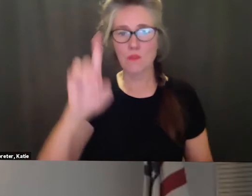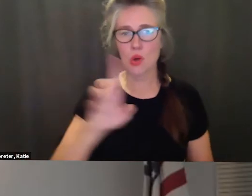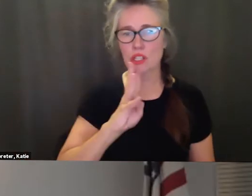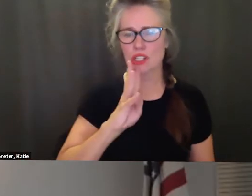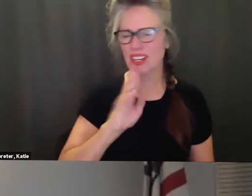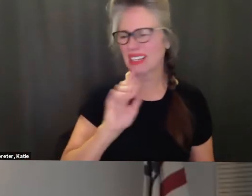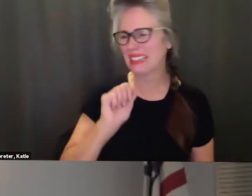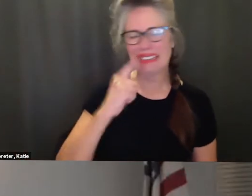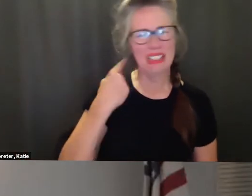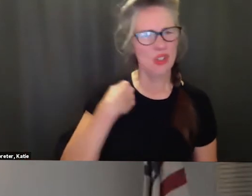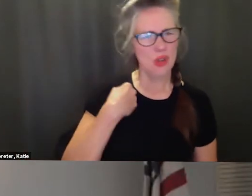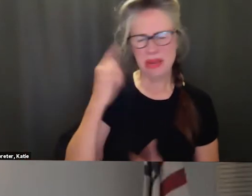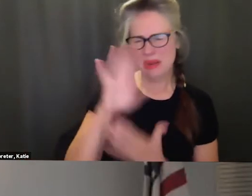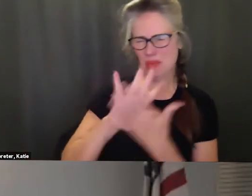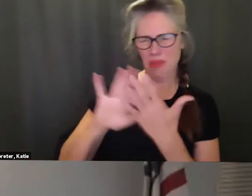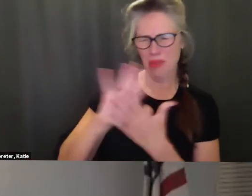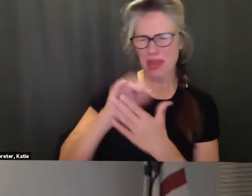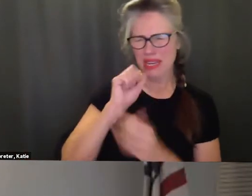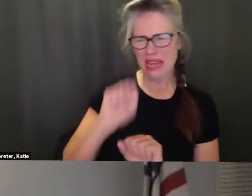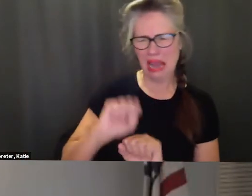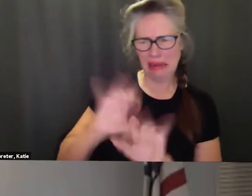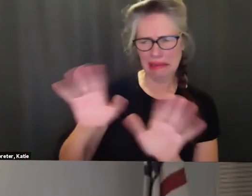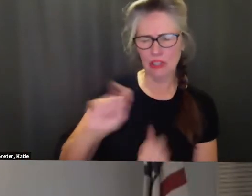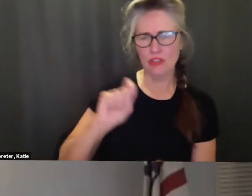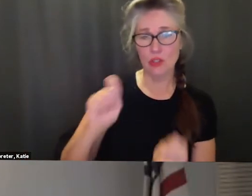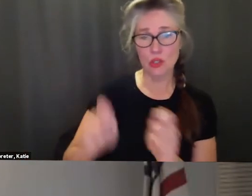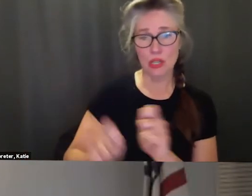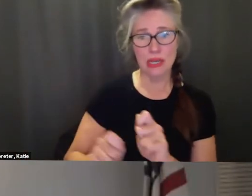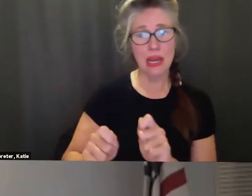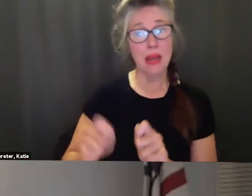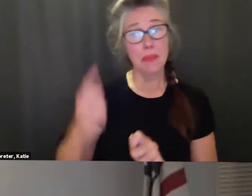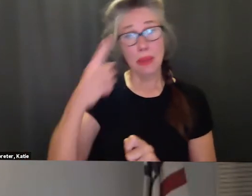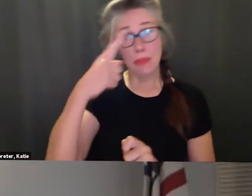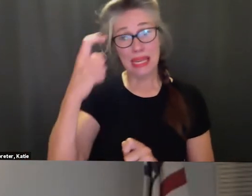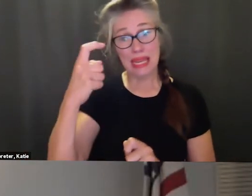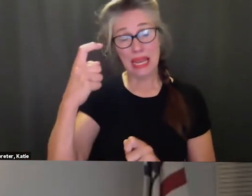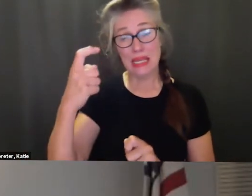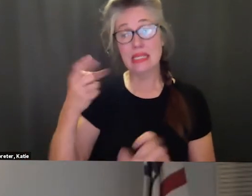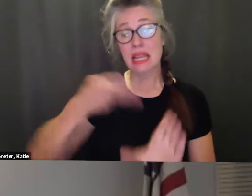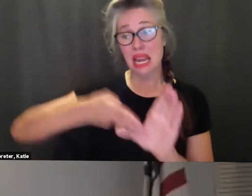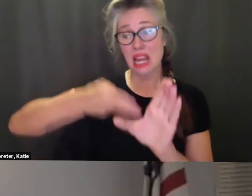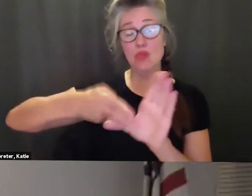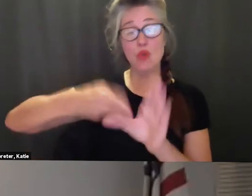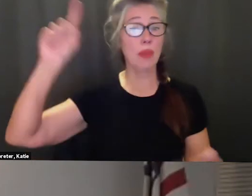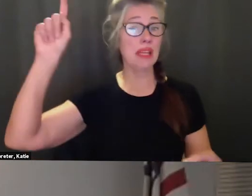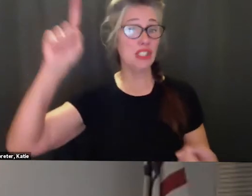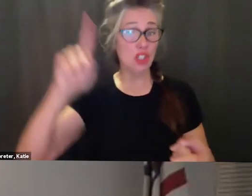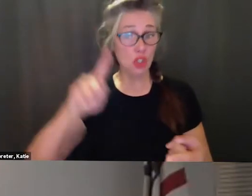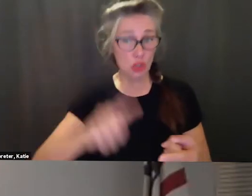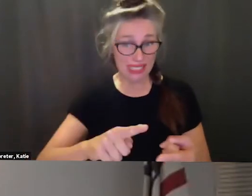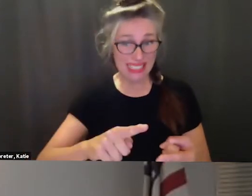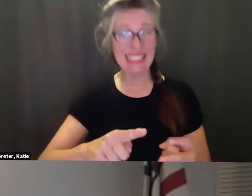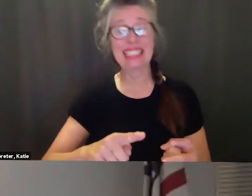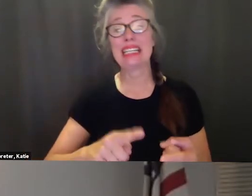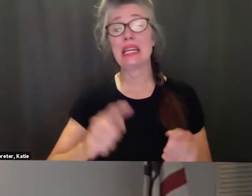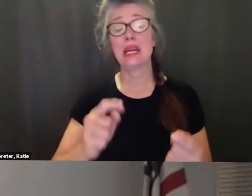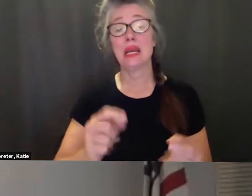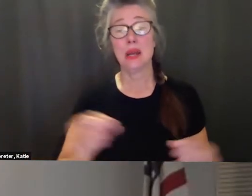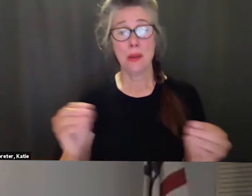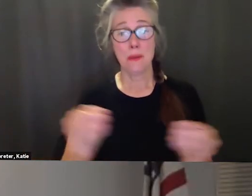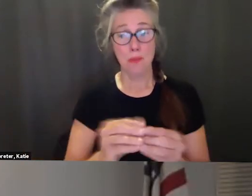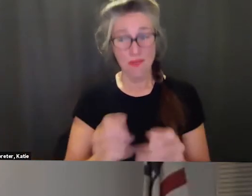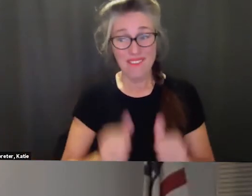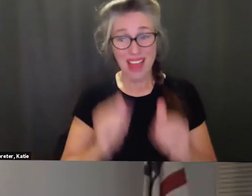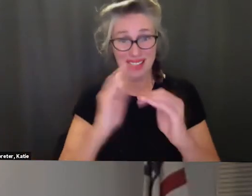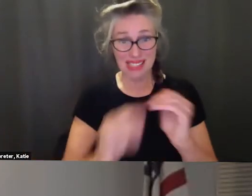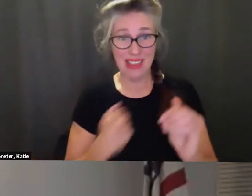clear to me, at least, whether you did or not, but knowing that enrollment is decreasing more precipitously than we really thought it